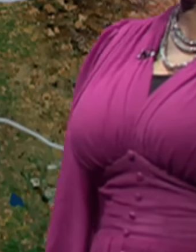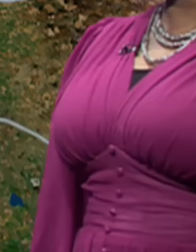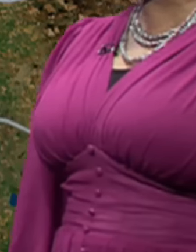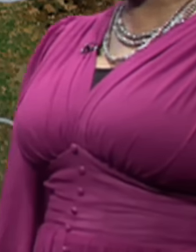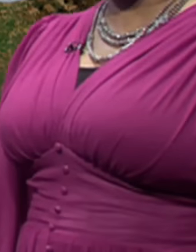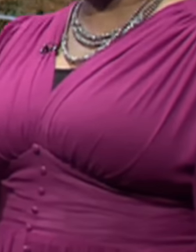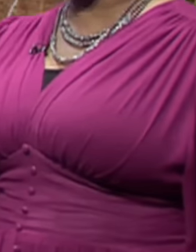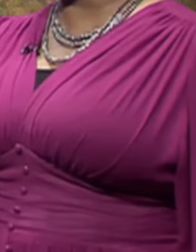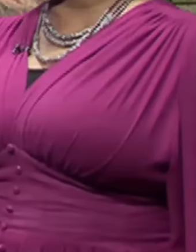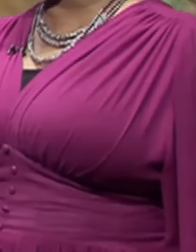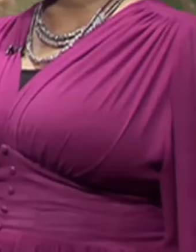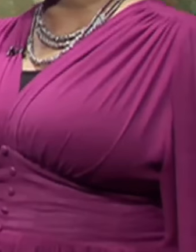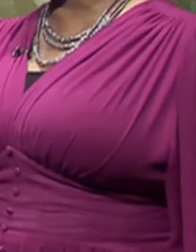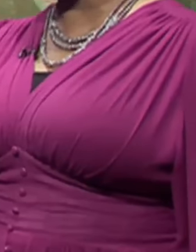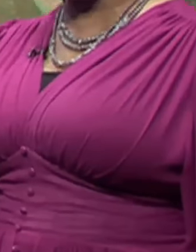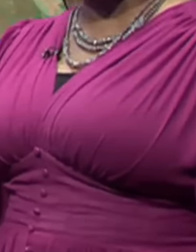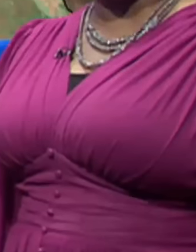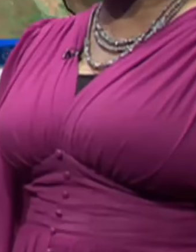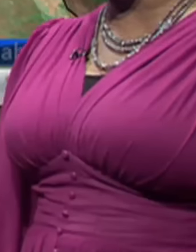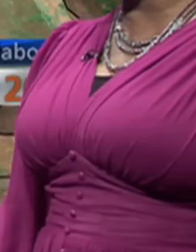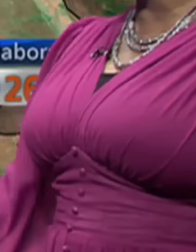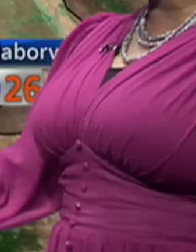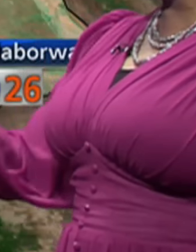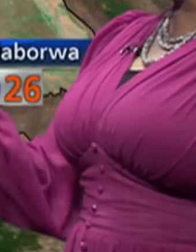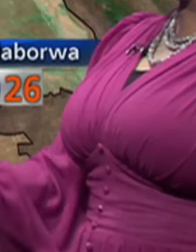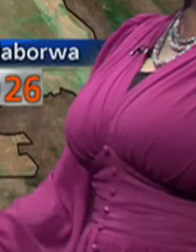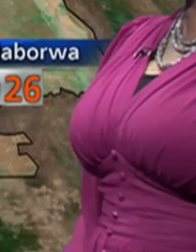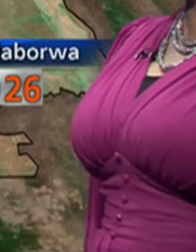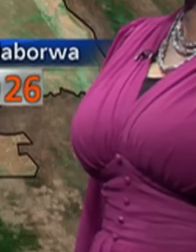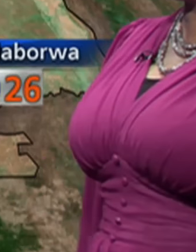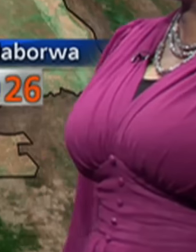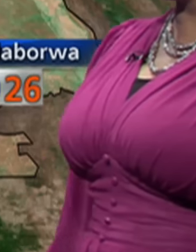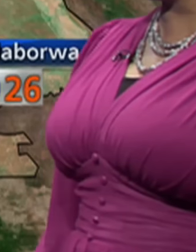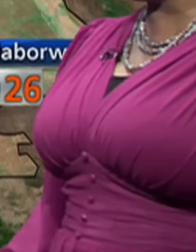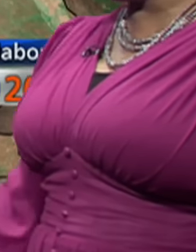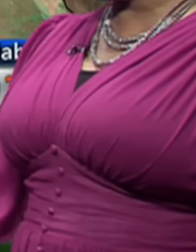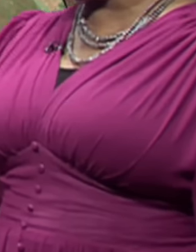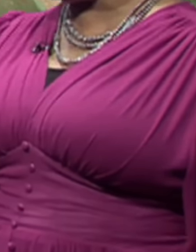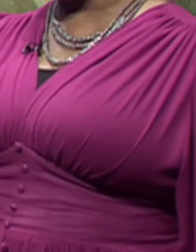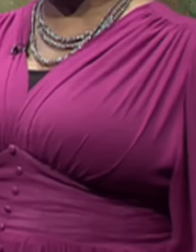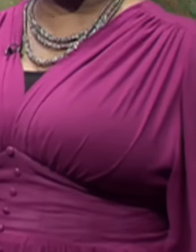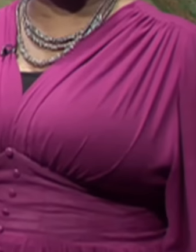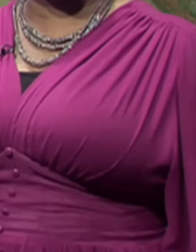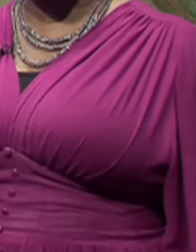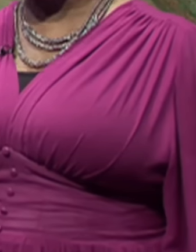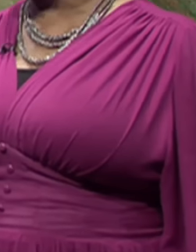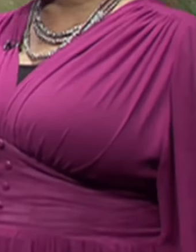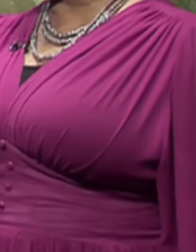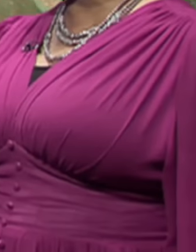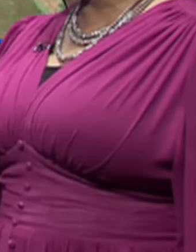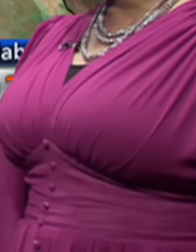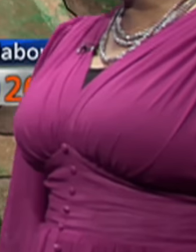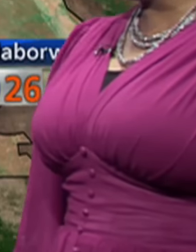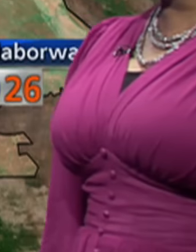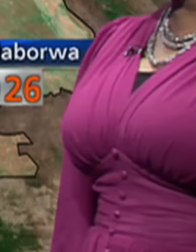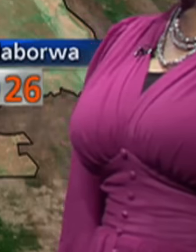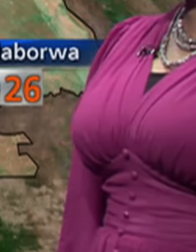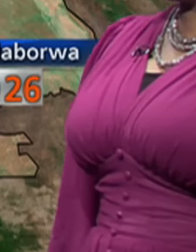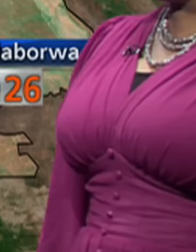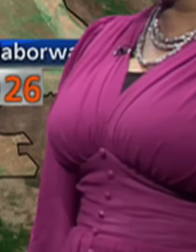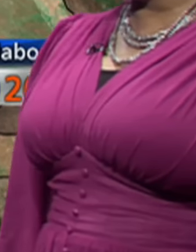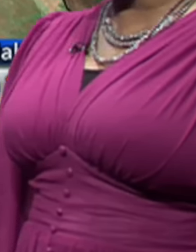26 re tšwela pele jwalo le tšona go province ya Limpopo go sasa re lebelela gona Mosina go tla be go ntse go pipile mare go tsenelela gona go la Polokwane le gona Moletše